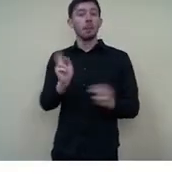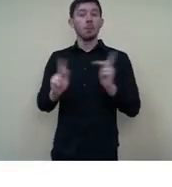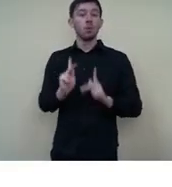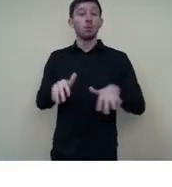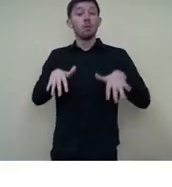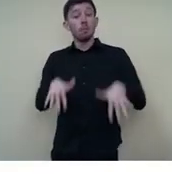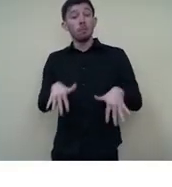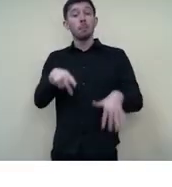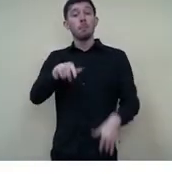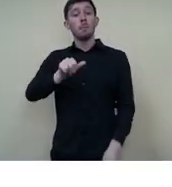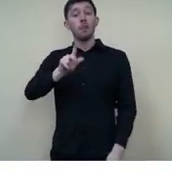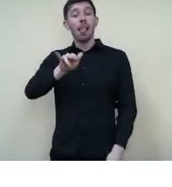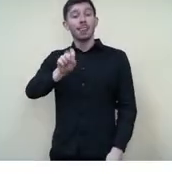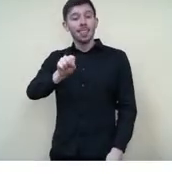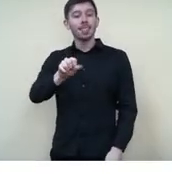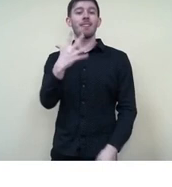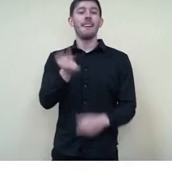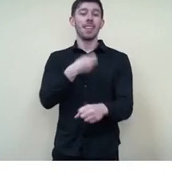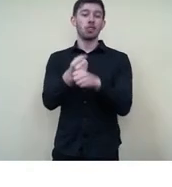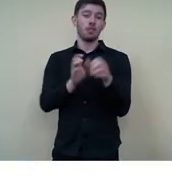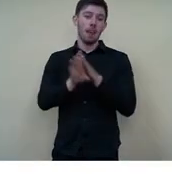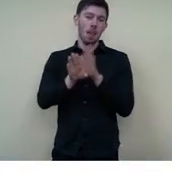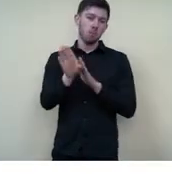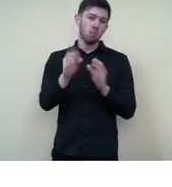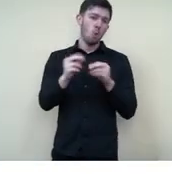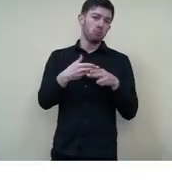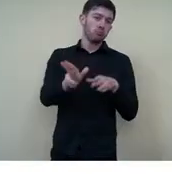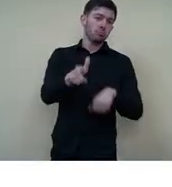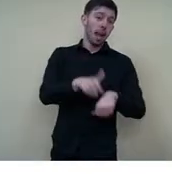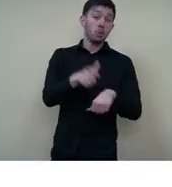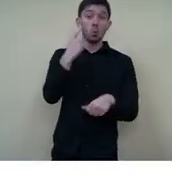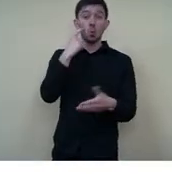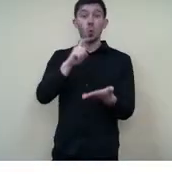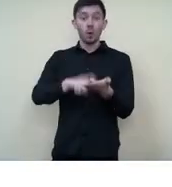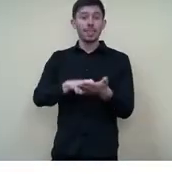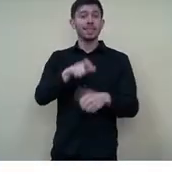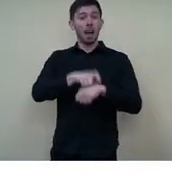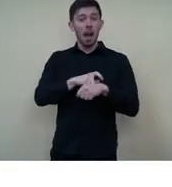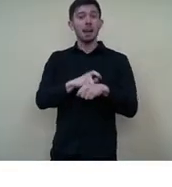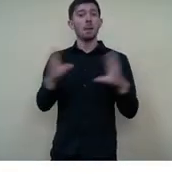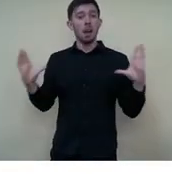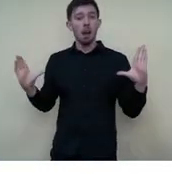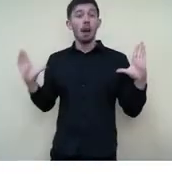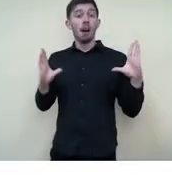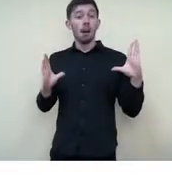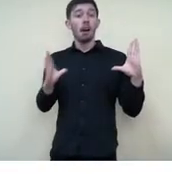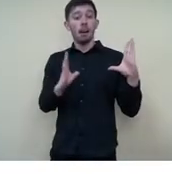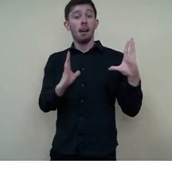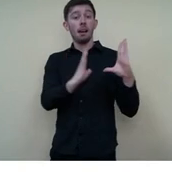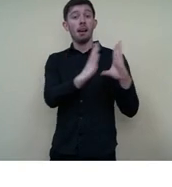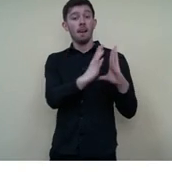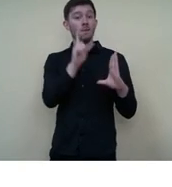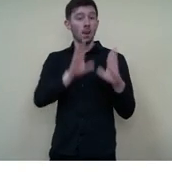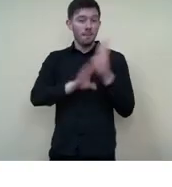some cases, and this took over 5 years to develop. So not that long, we see this trend of decreasing time throughout history. And then in